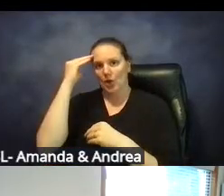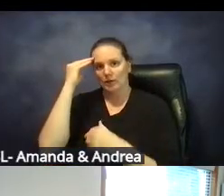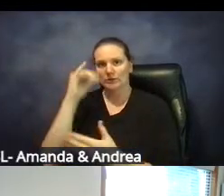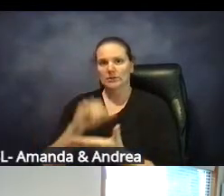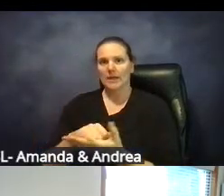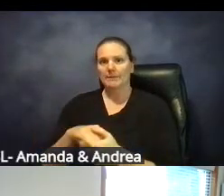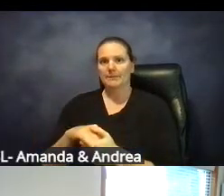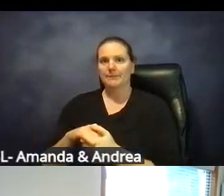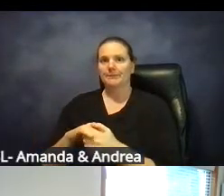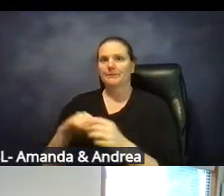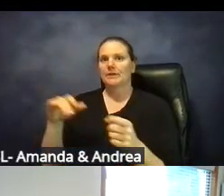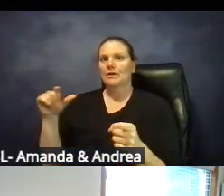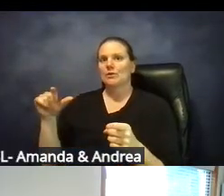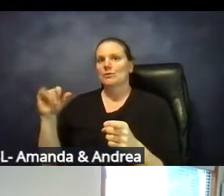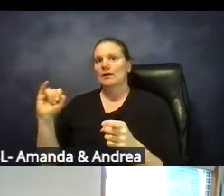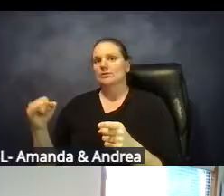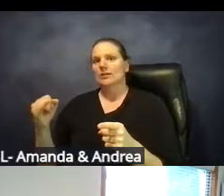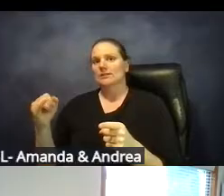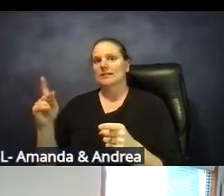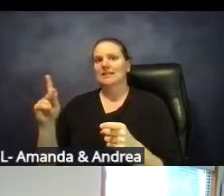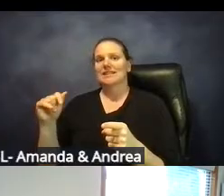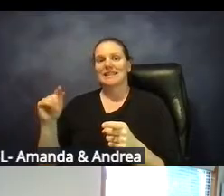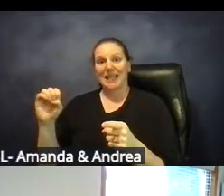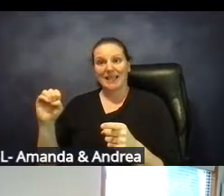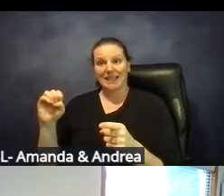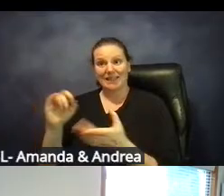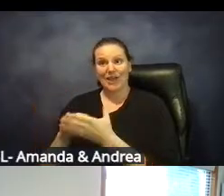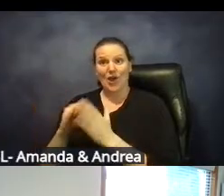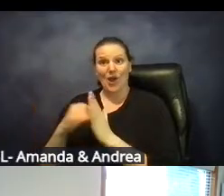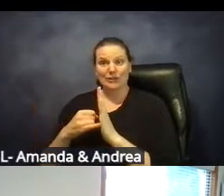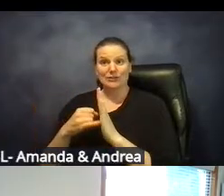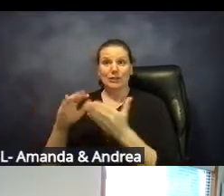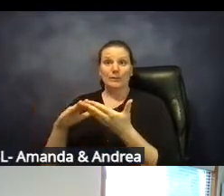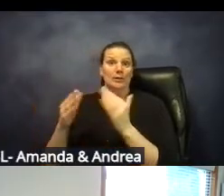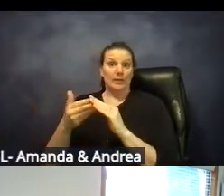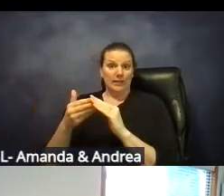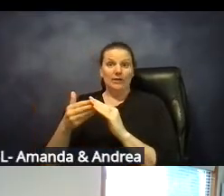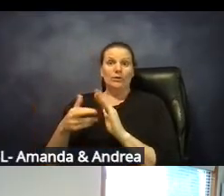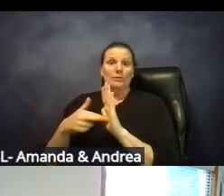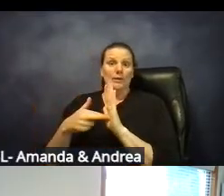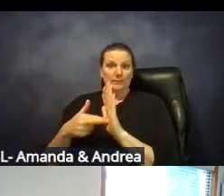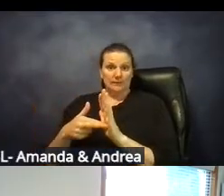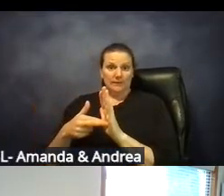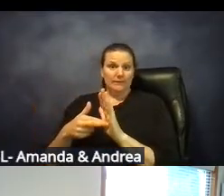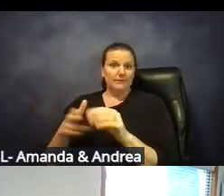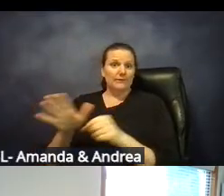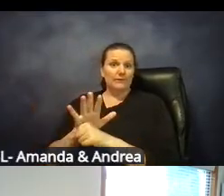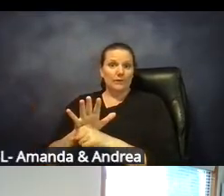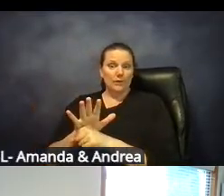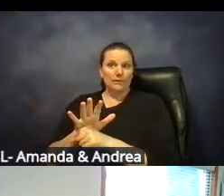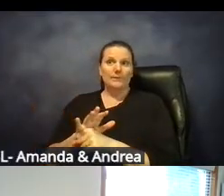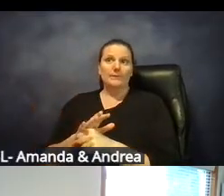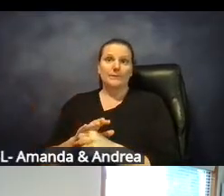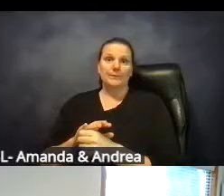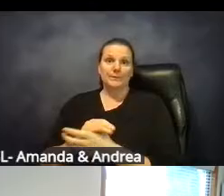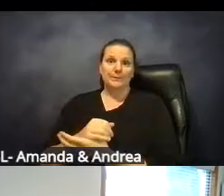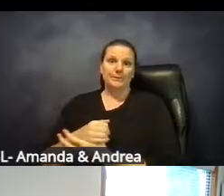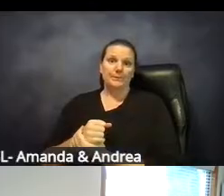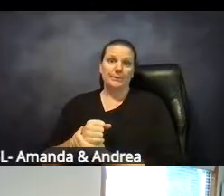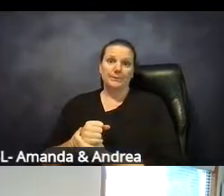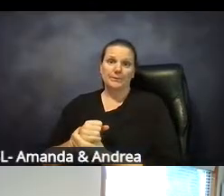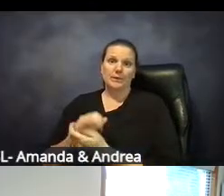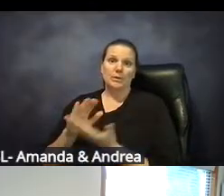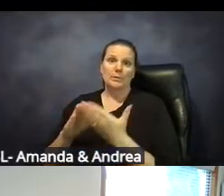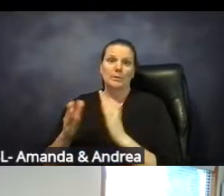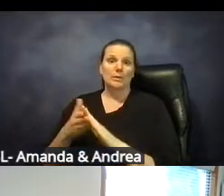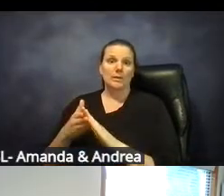So Katie, the arts community was represented in full on our Community